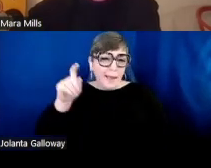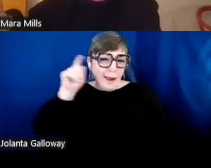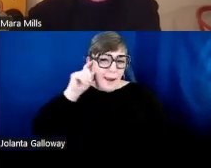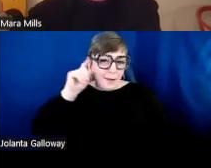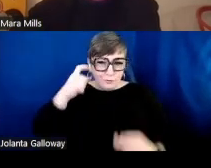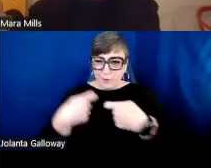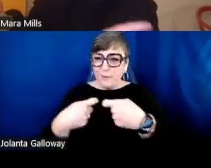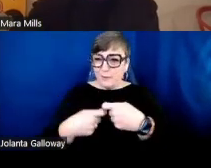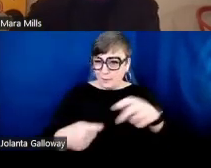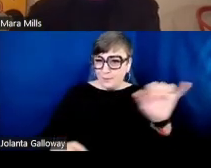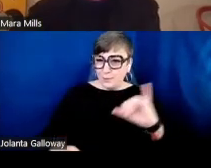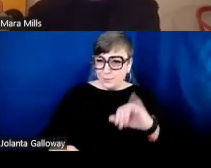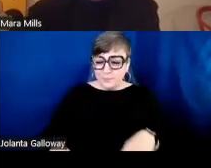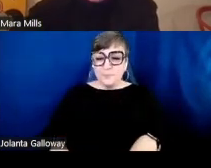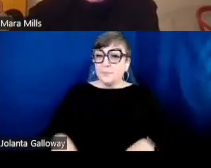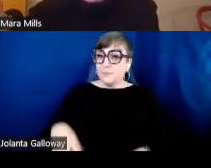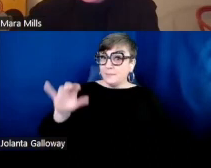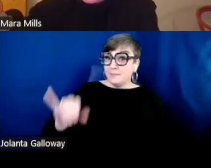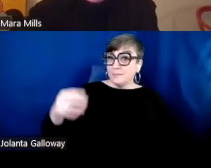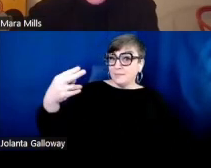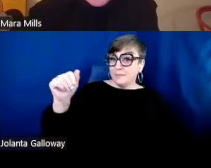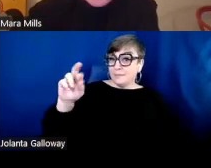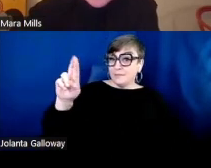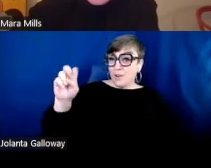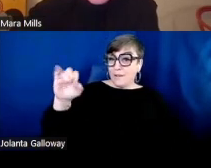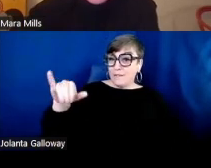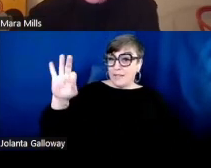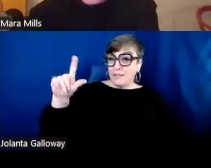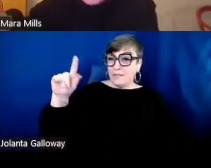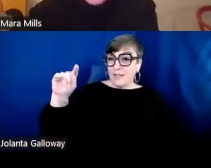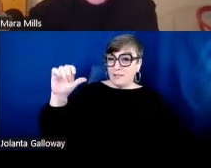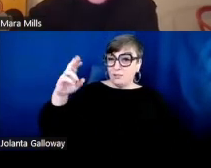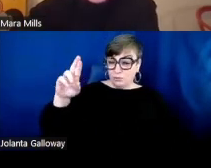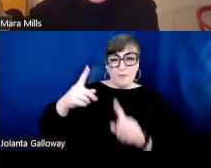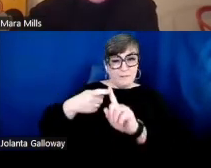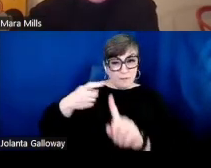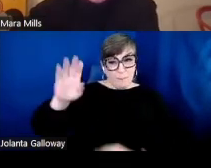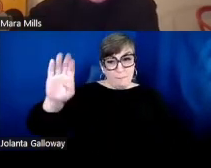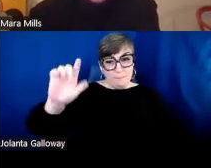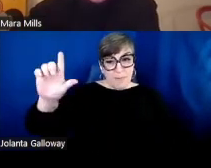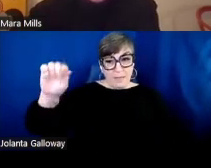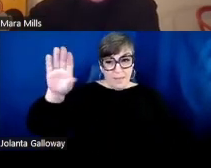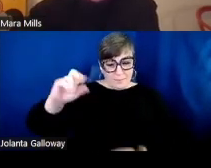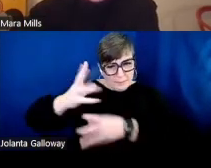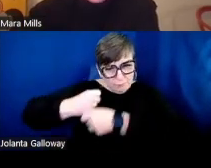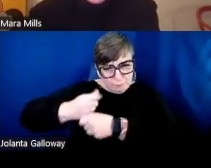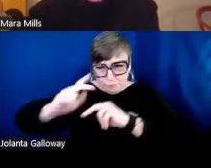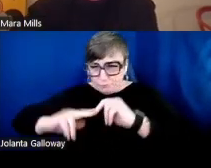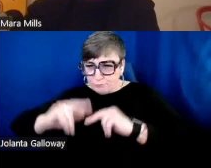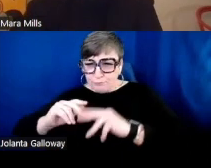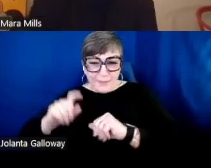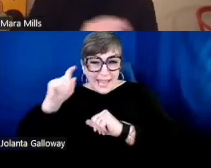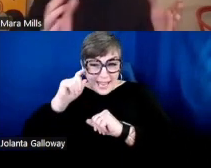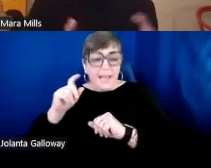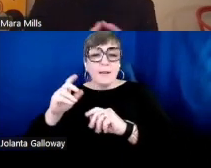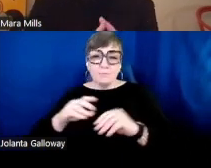test harvey fletcher of bell labs built a customized aid for him and brought it to edison's office its components were